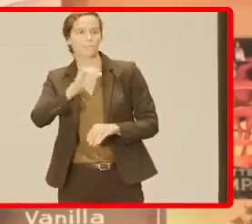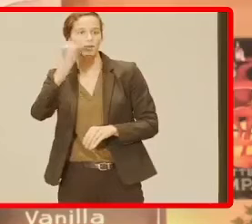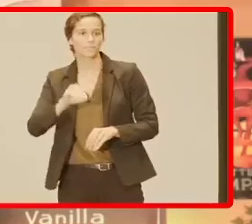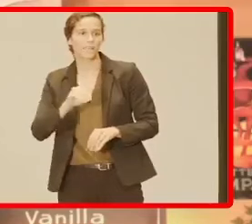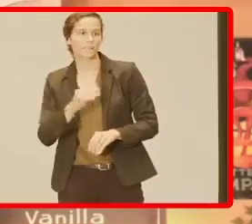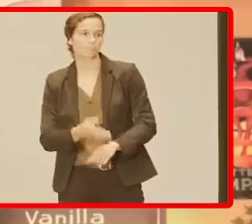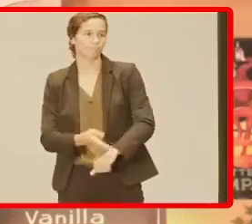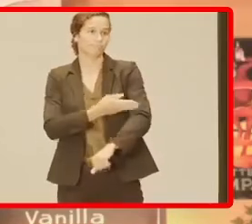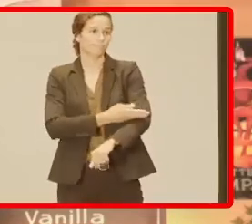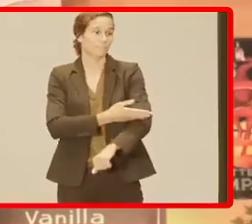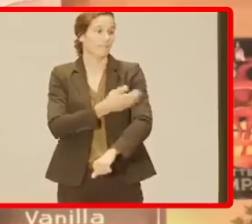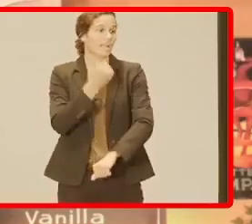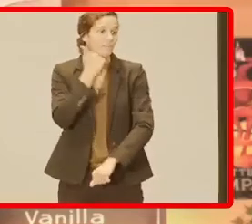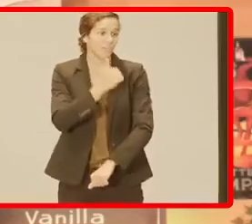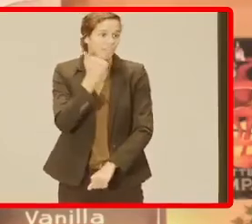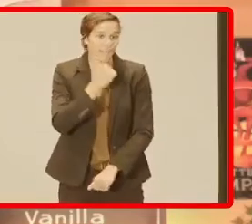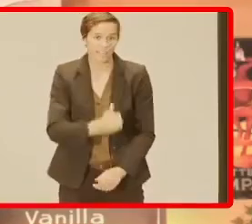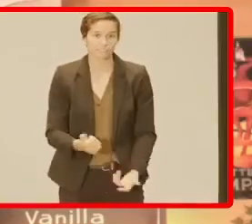So,